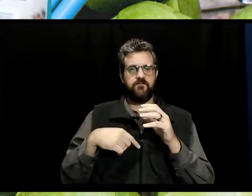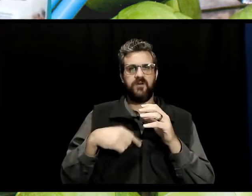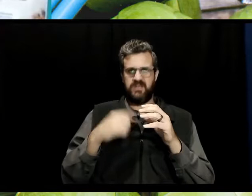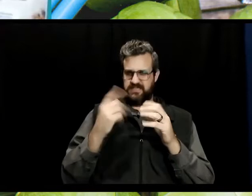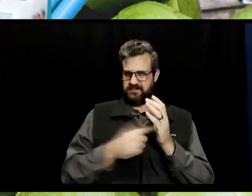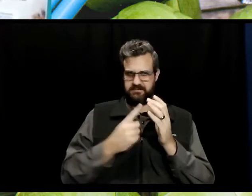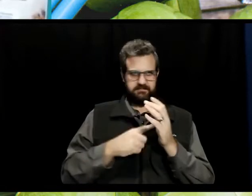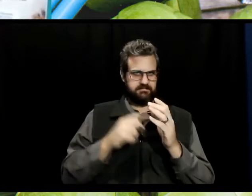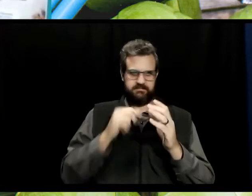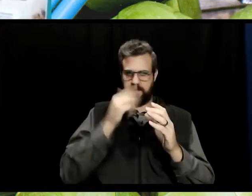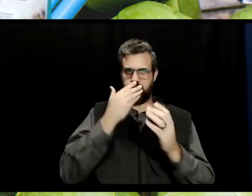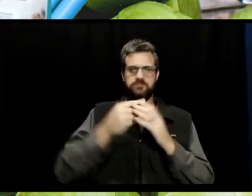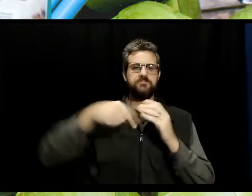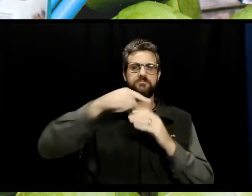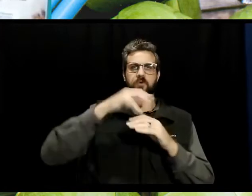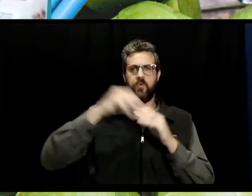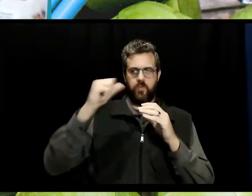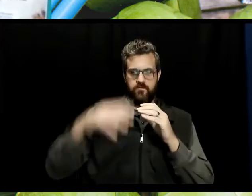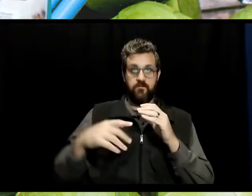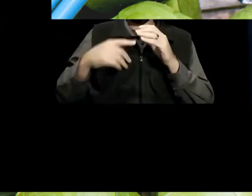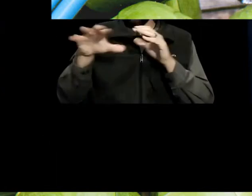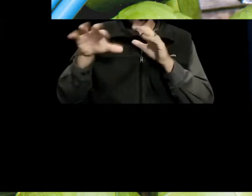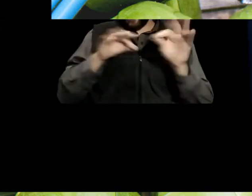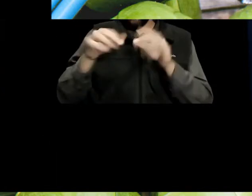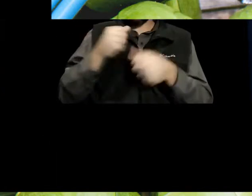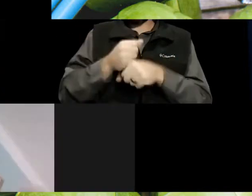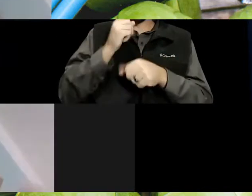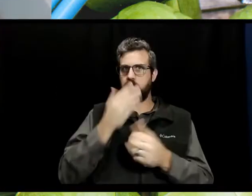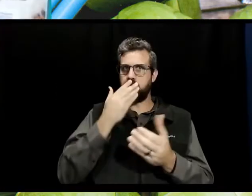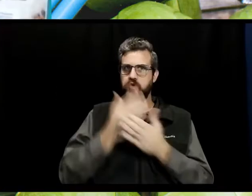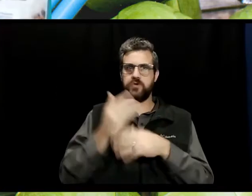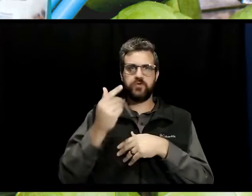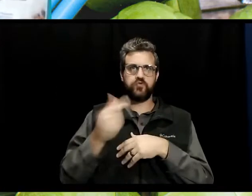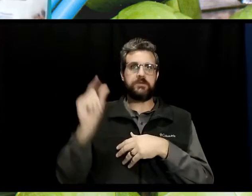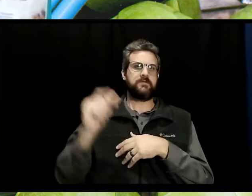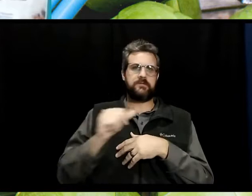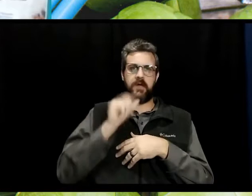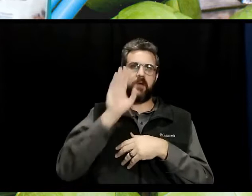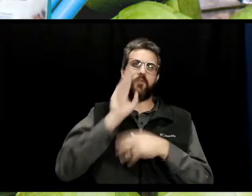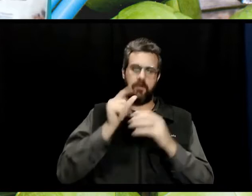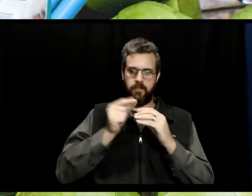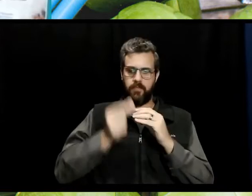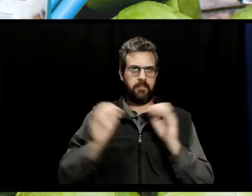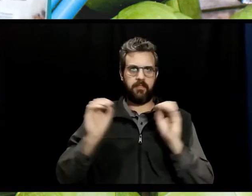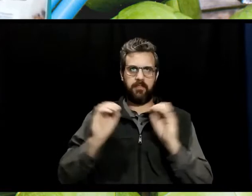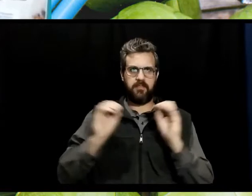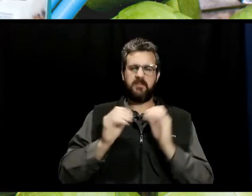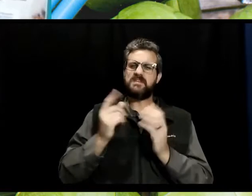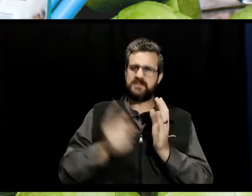you choose ones that have as few blemishes as possible, but there probably is going to be some, and that's